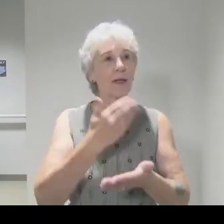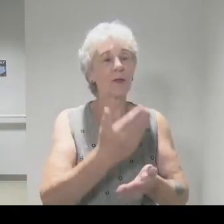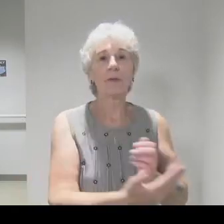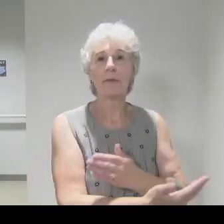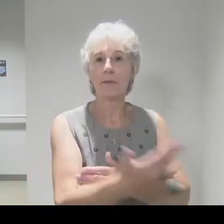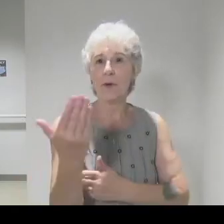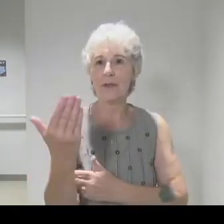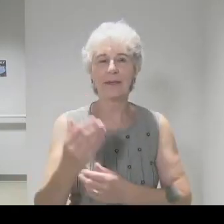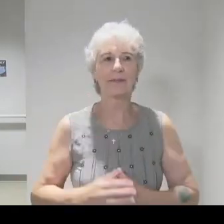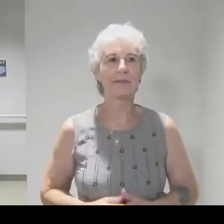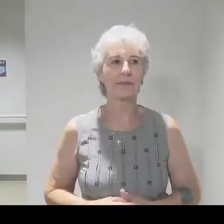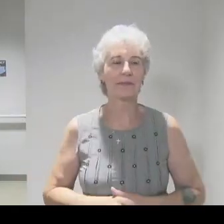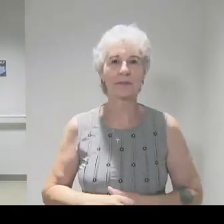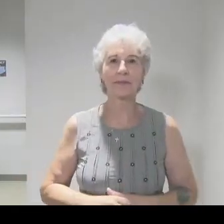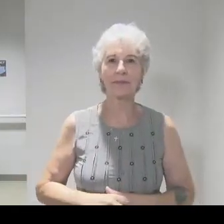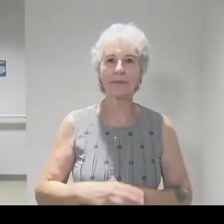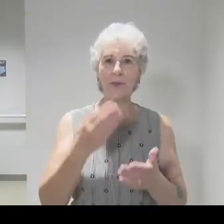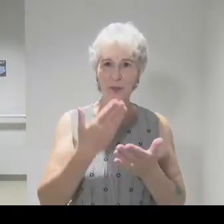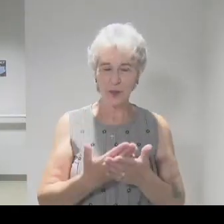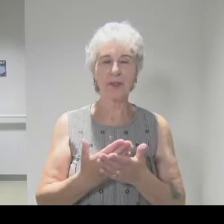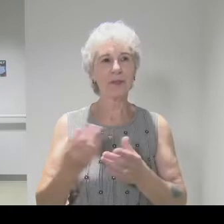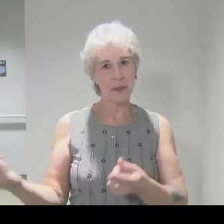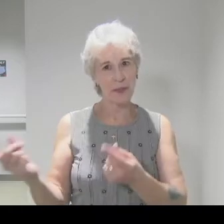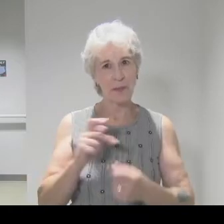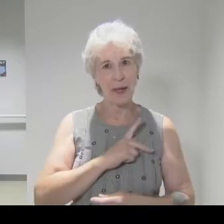everyone. It's good to be back.